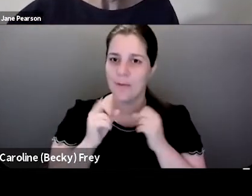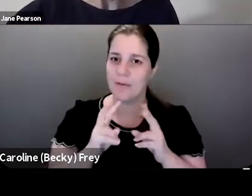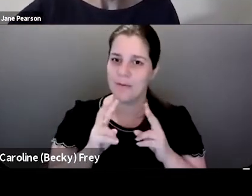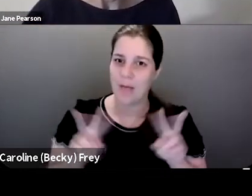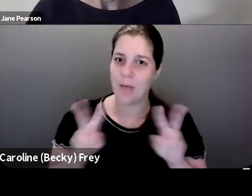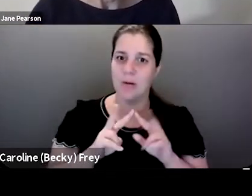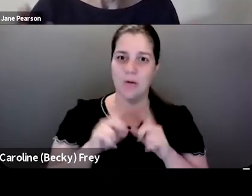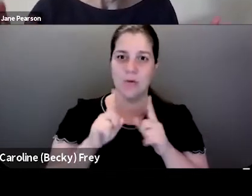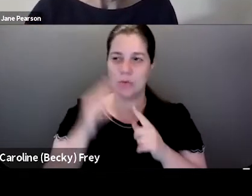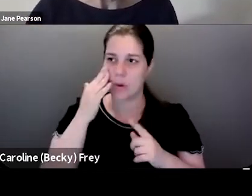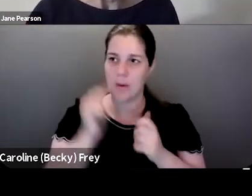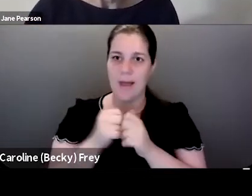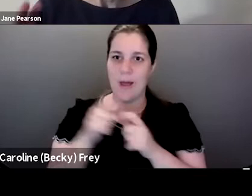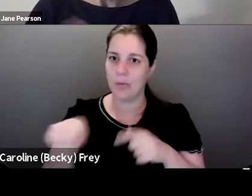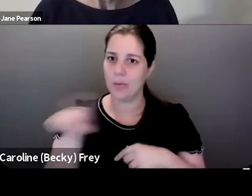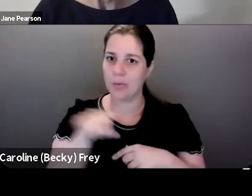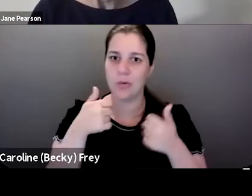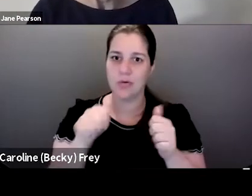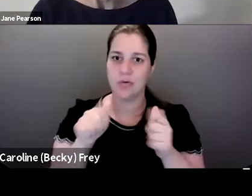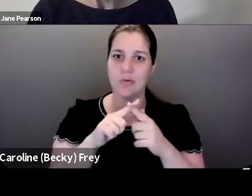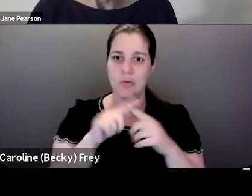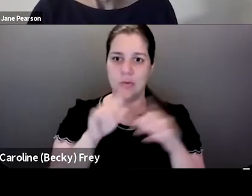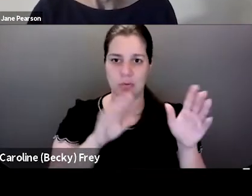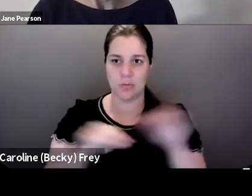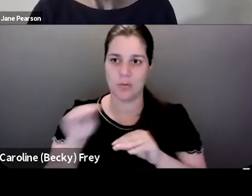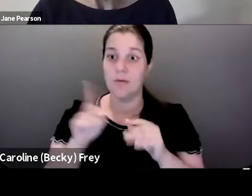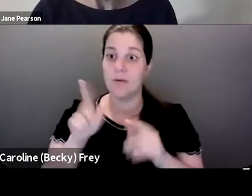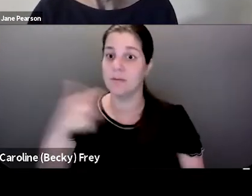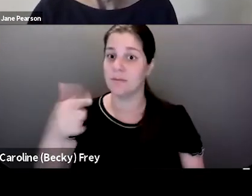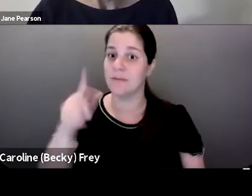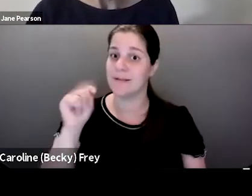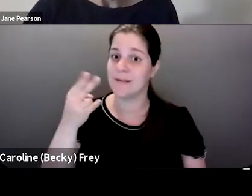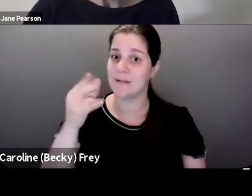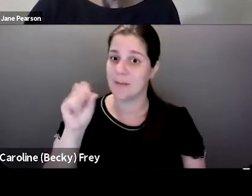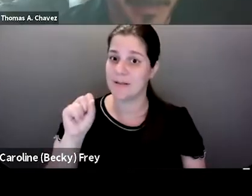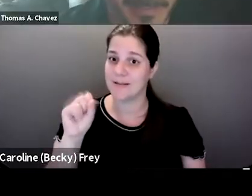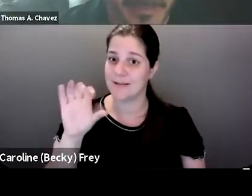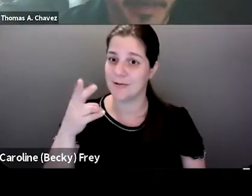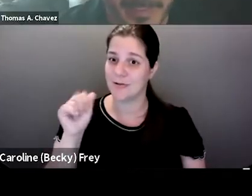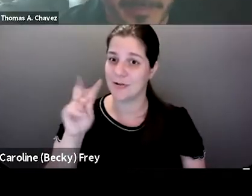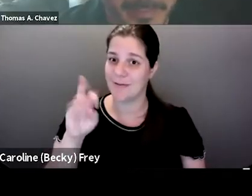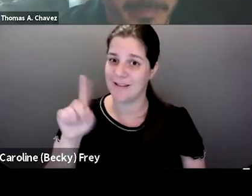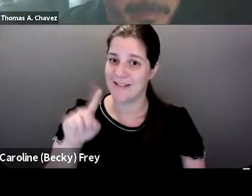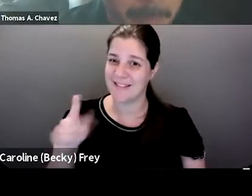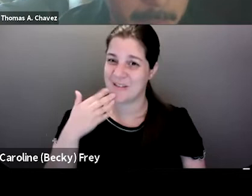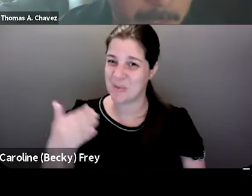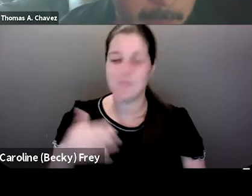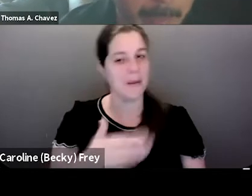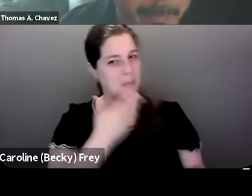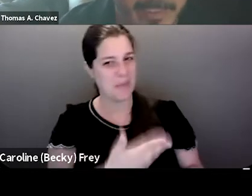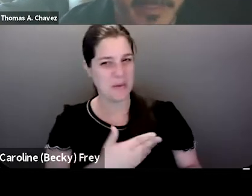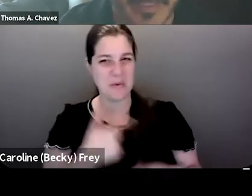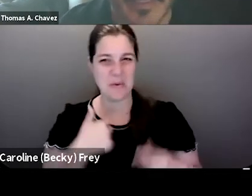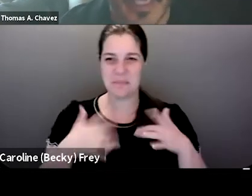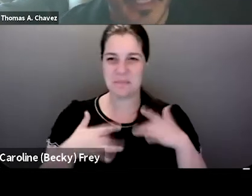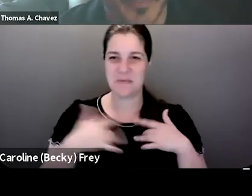to move this out. So thank you. Now, Thomas Chavez, please, Go Yes, ahead. thank you. It's an honor to be part of this series of works. My